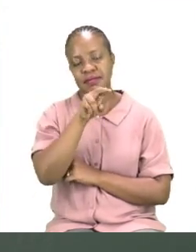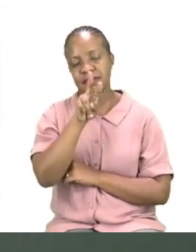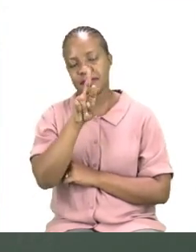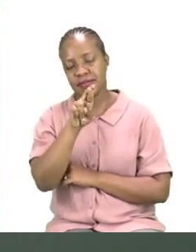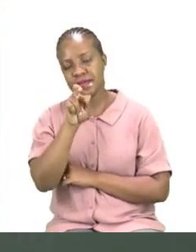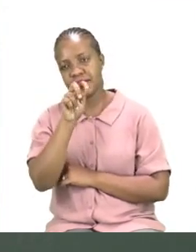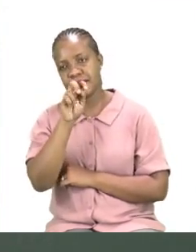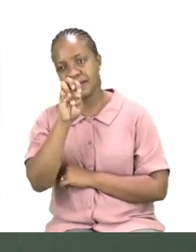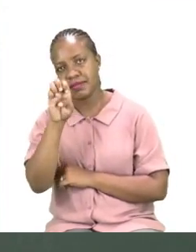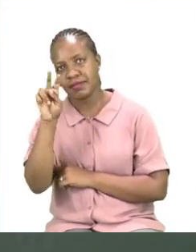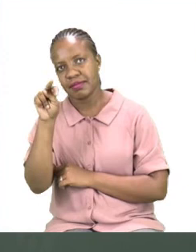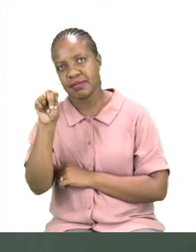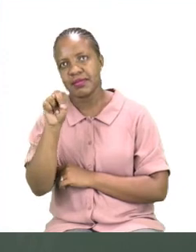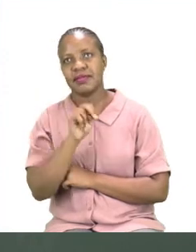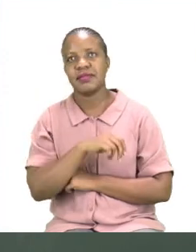14,